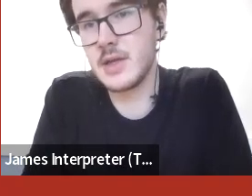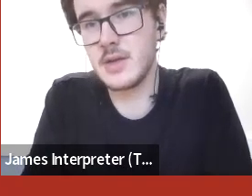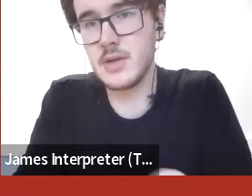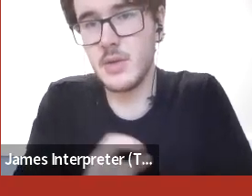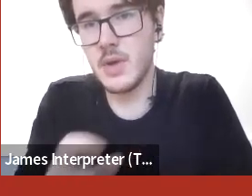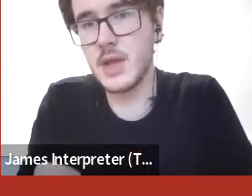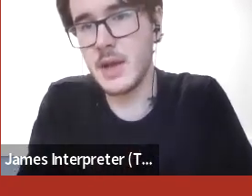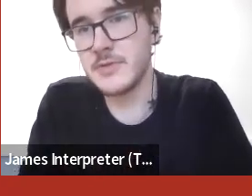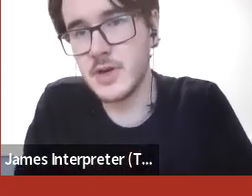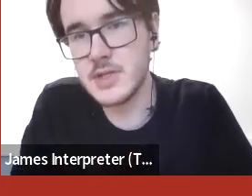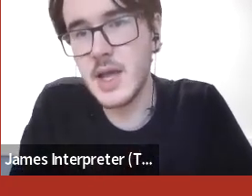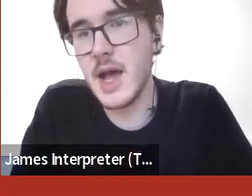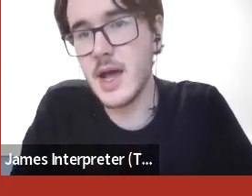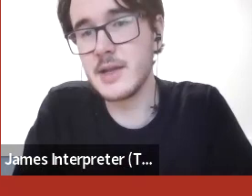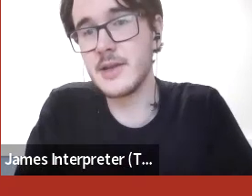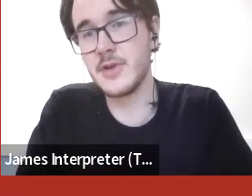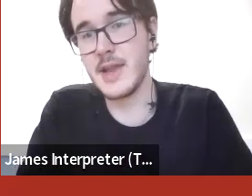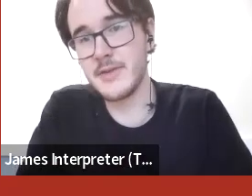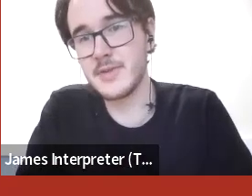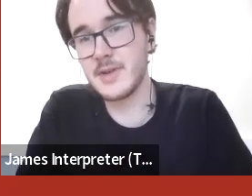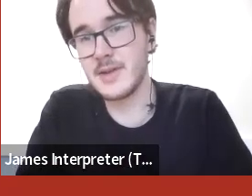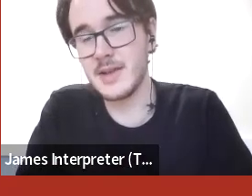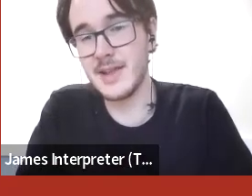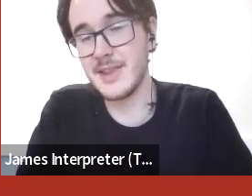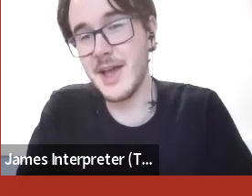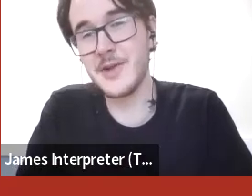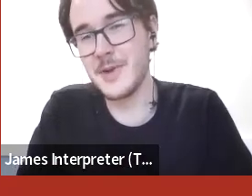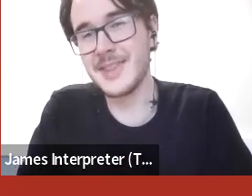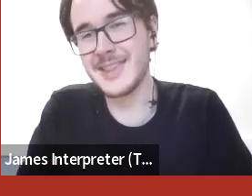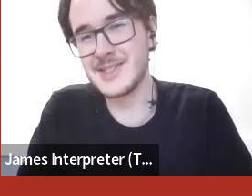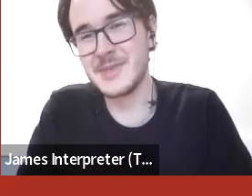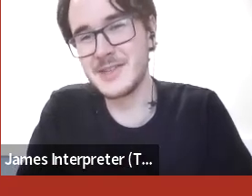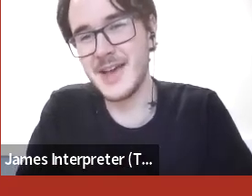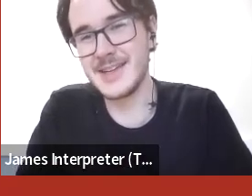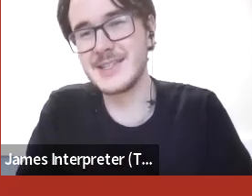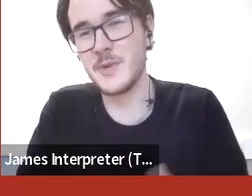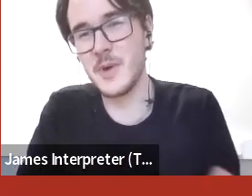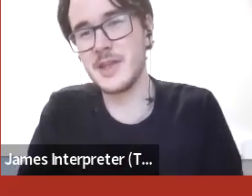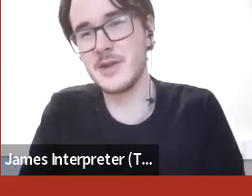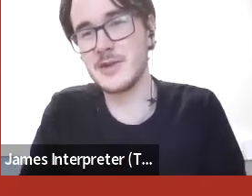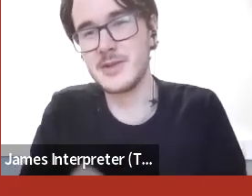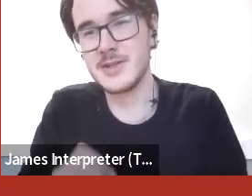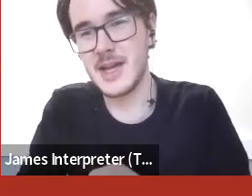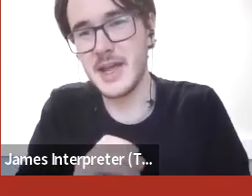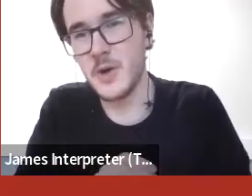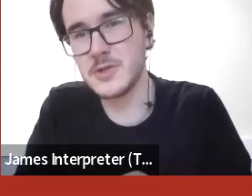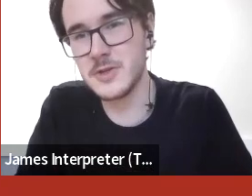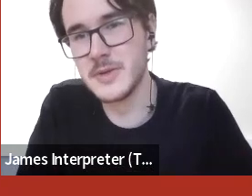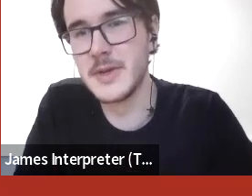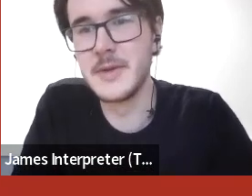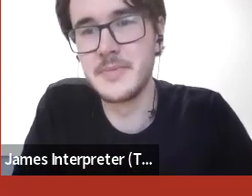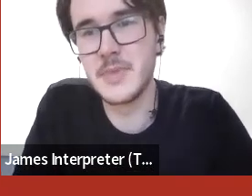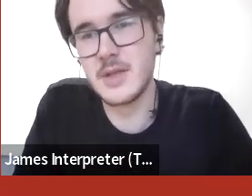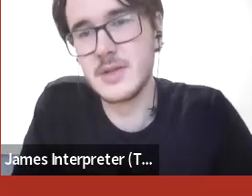as the one that comes first. And if you're left, and the other one, the submissive hand, is the one that you're signing